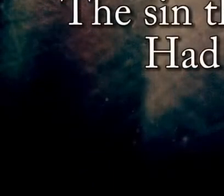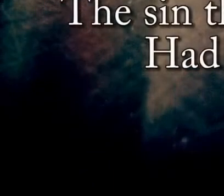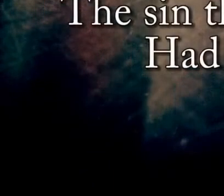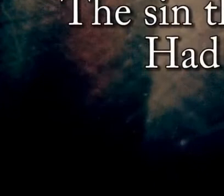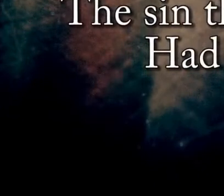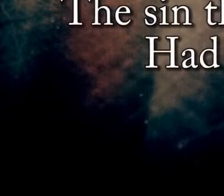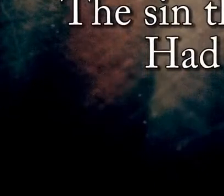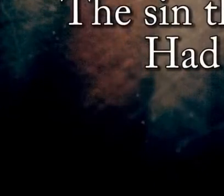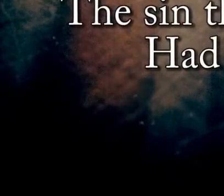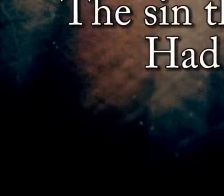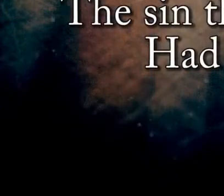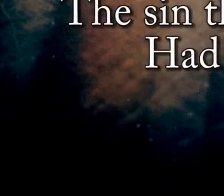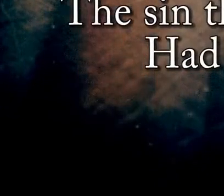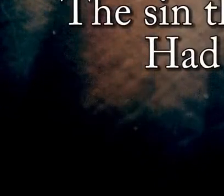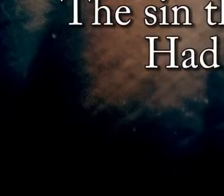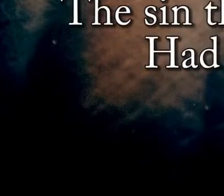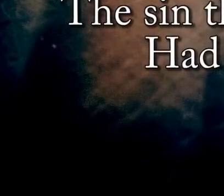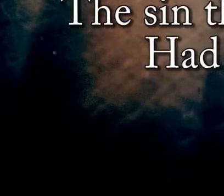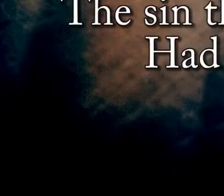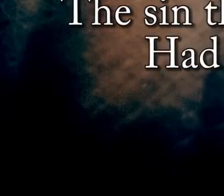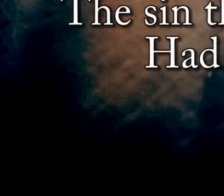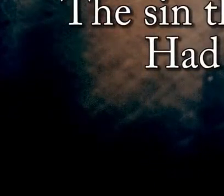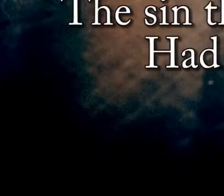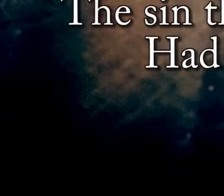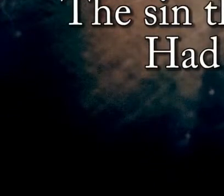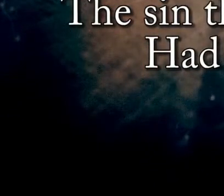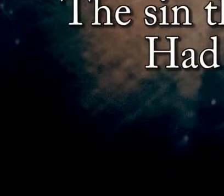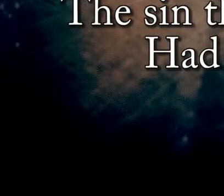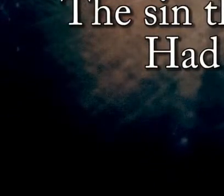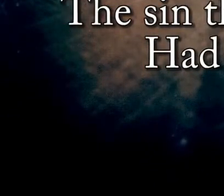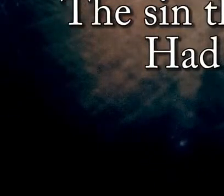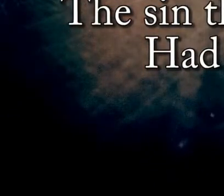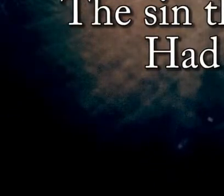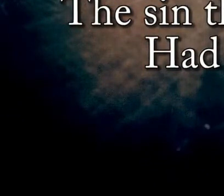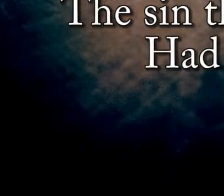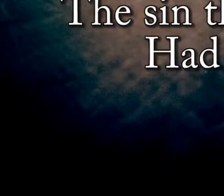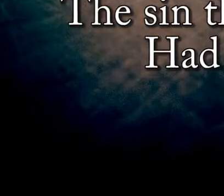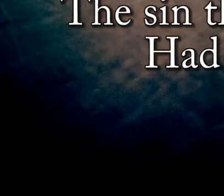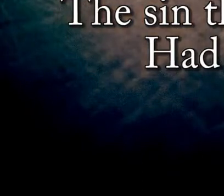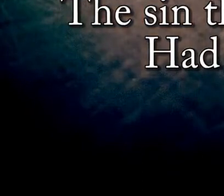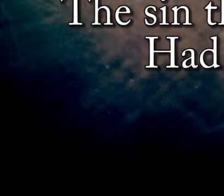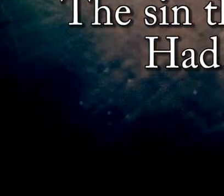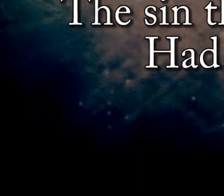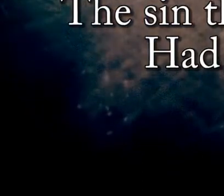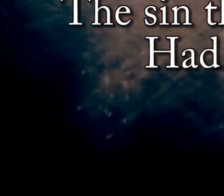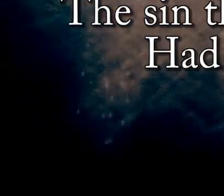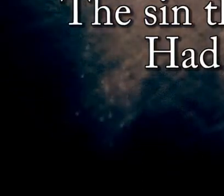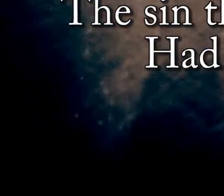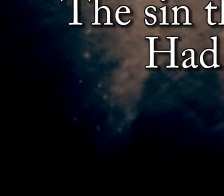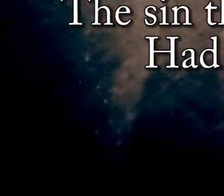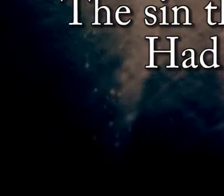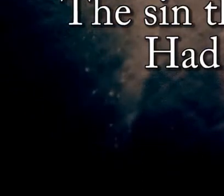I once was lost in darkest night. It thought I knew